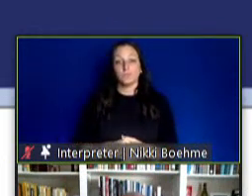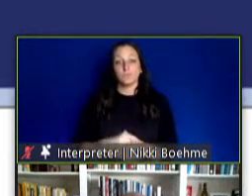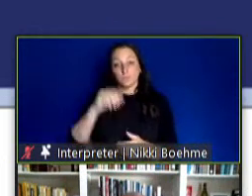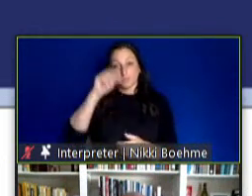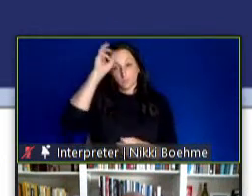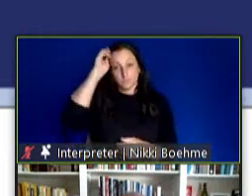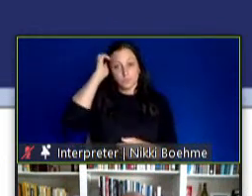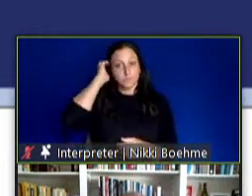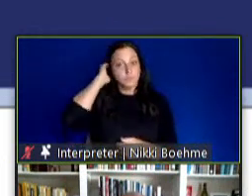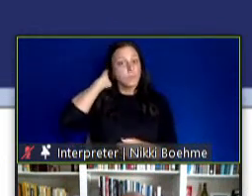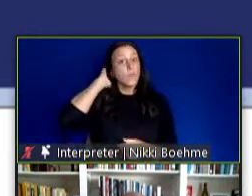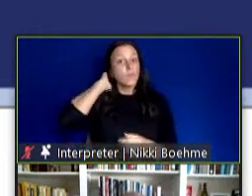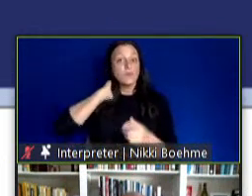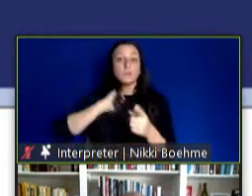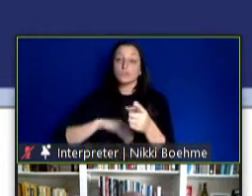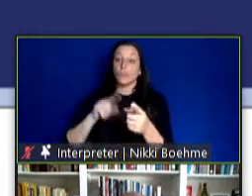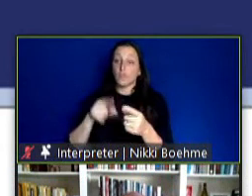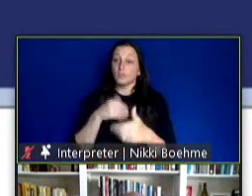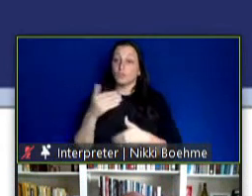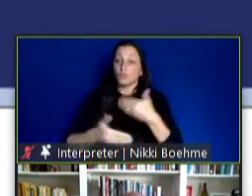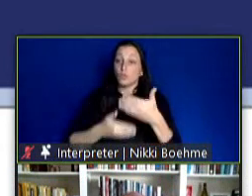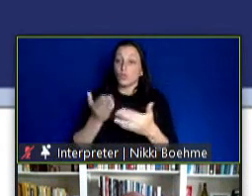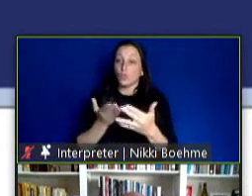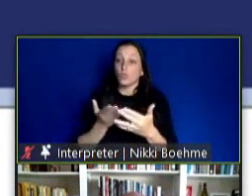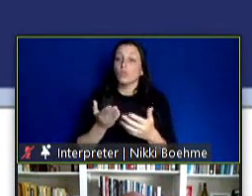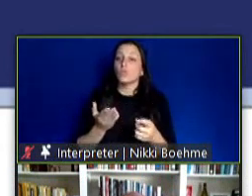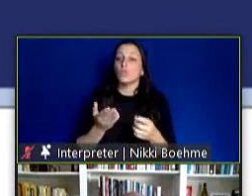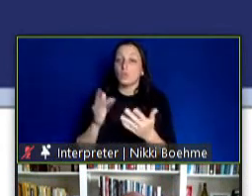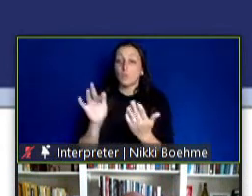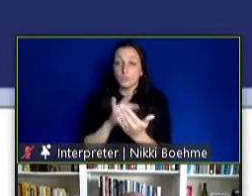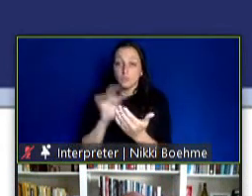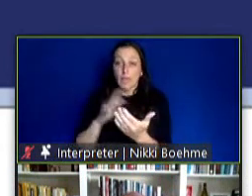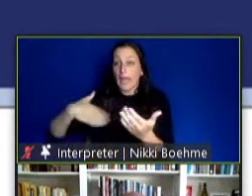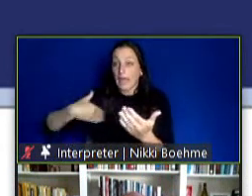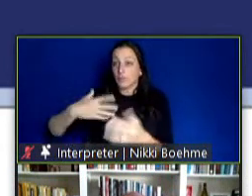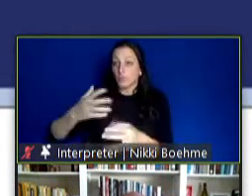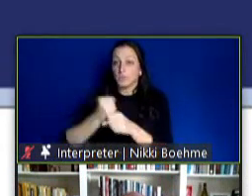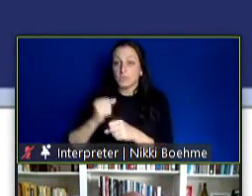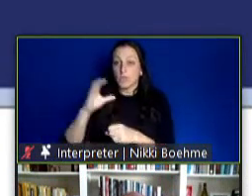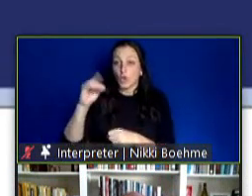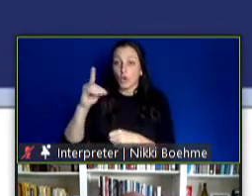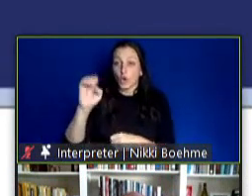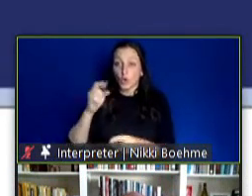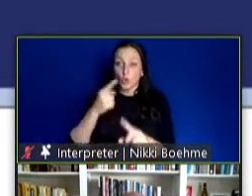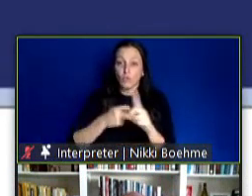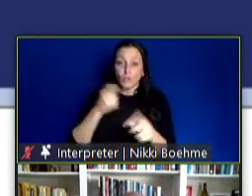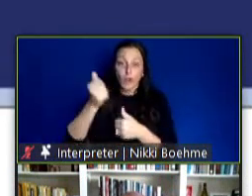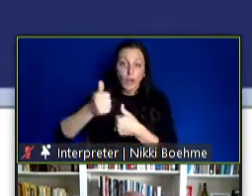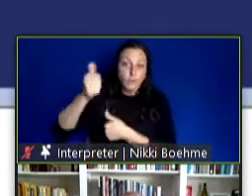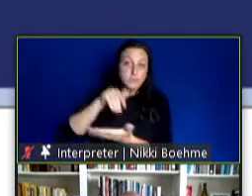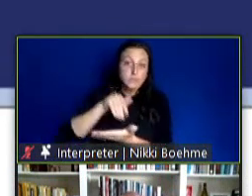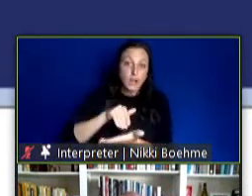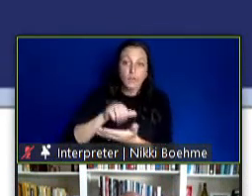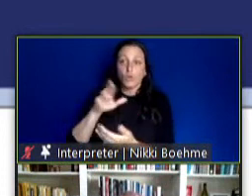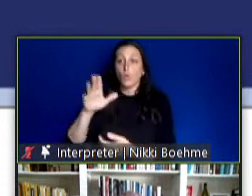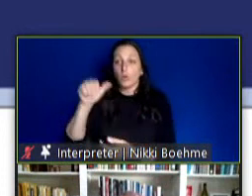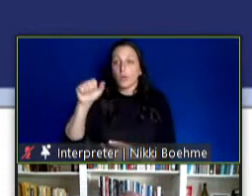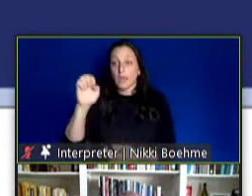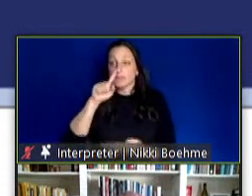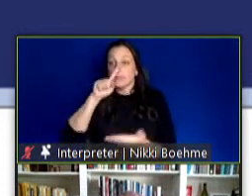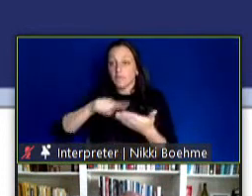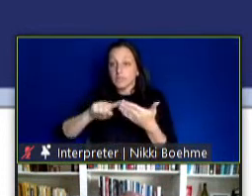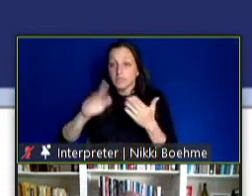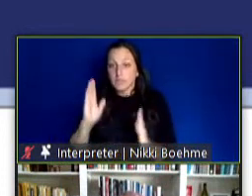This screen, they go through the process where they have not received a code from an LPHA or something, or a case investigator. Again, they